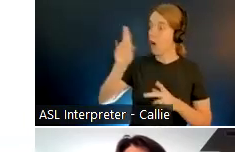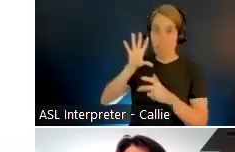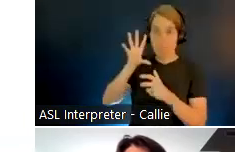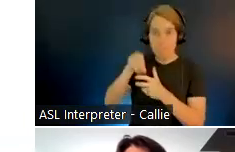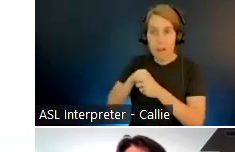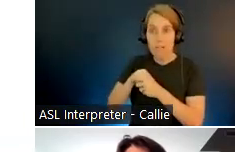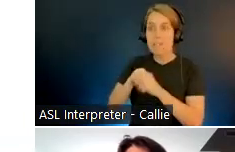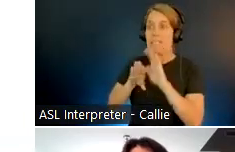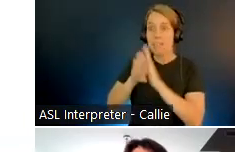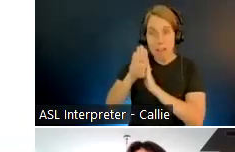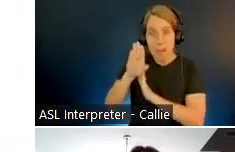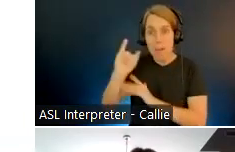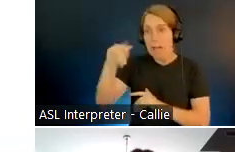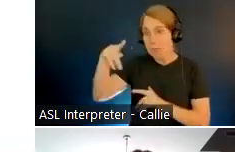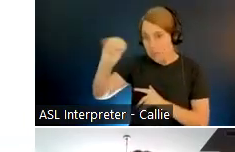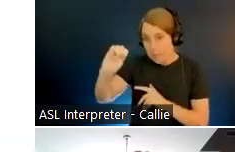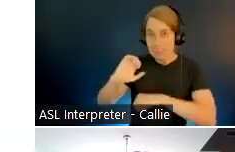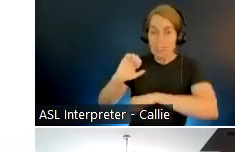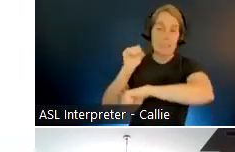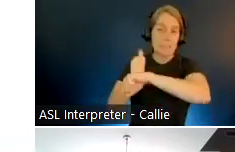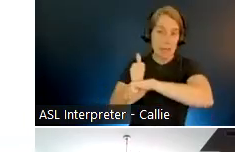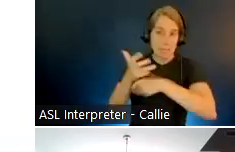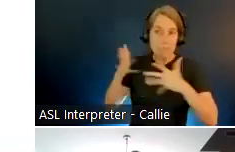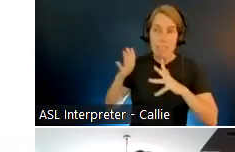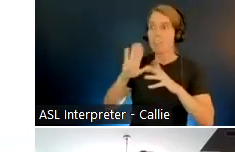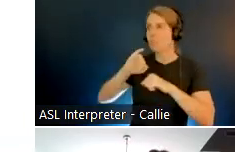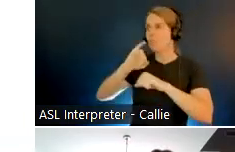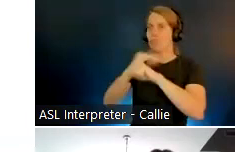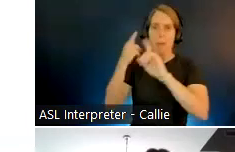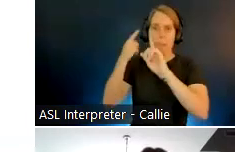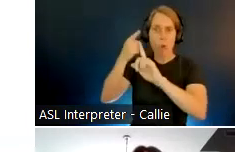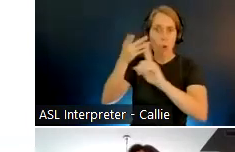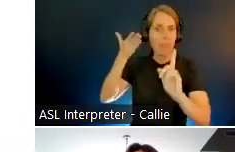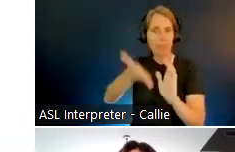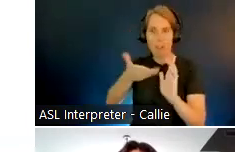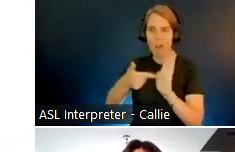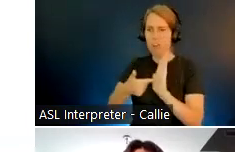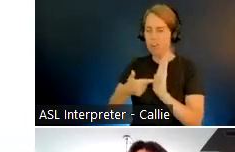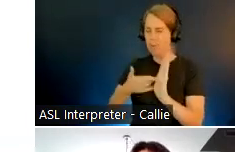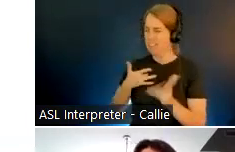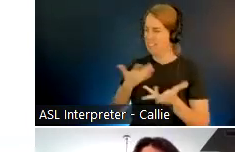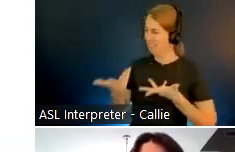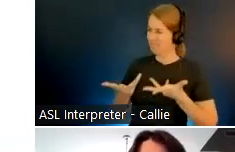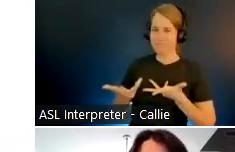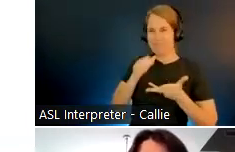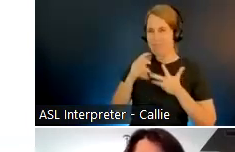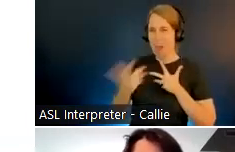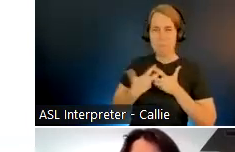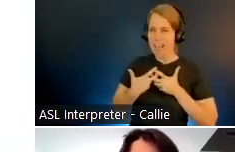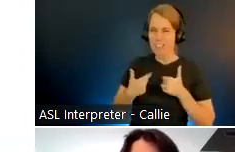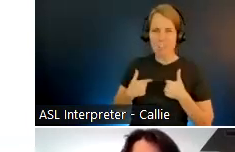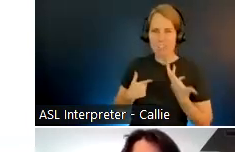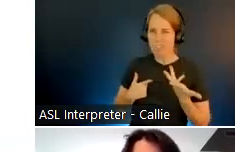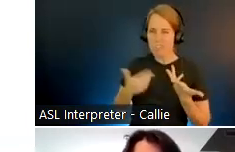the IPE that you have, or maybe the job goal in the IPE, and you need some help to get a better one. We can help with